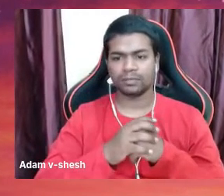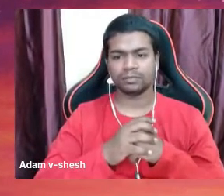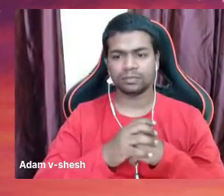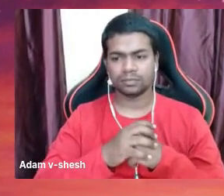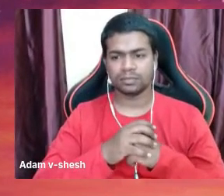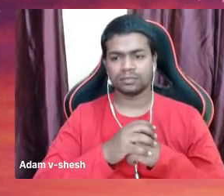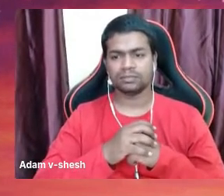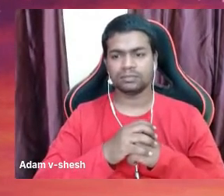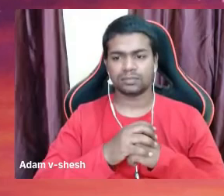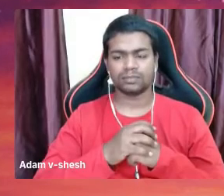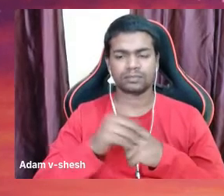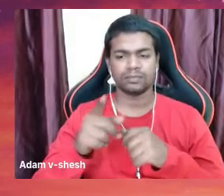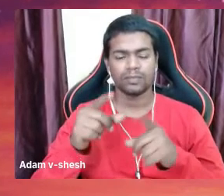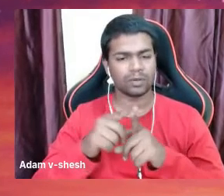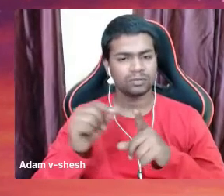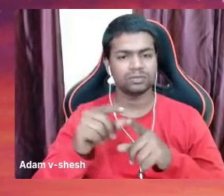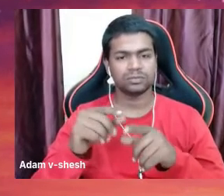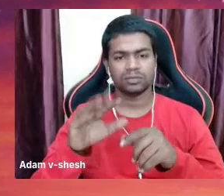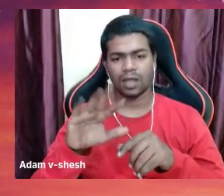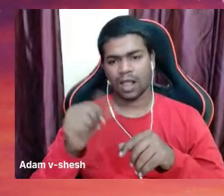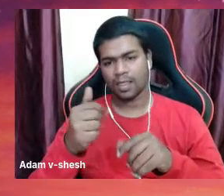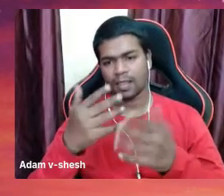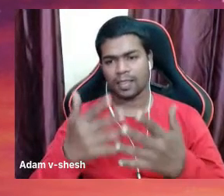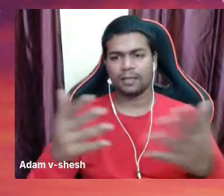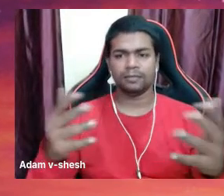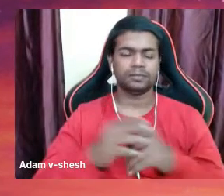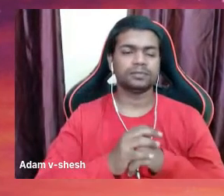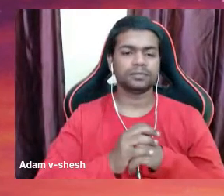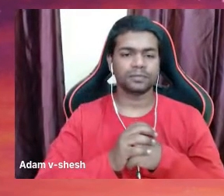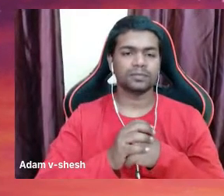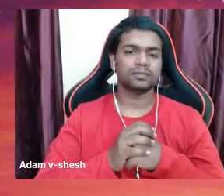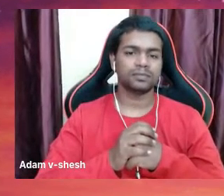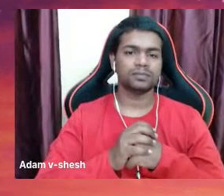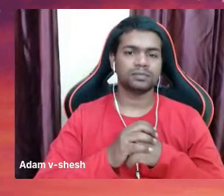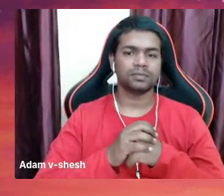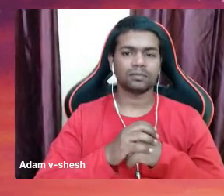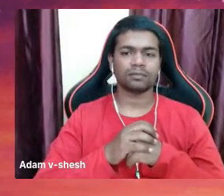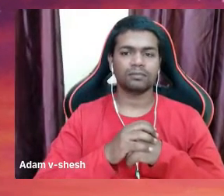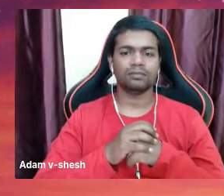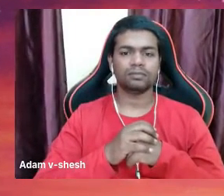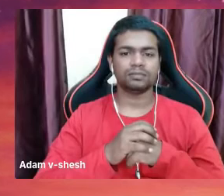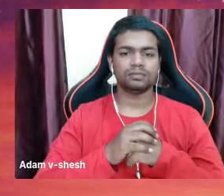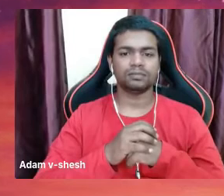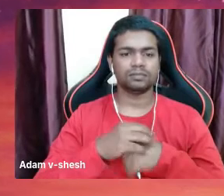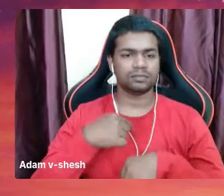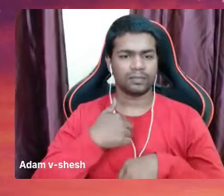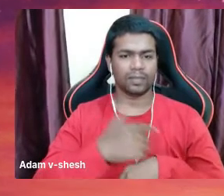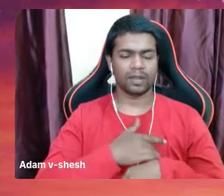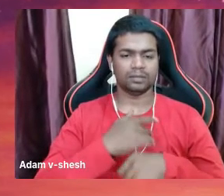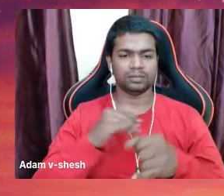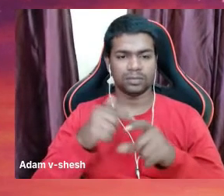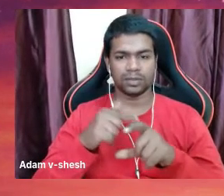competitors, but actually doing five other things also. So they are not becoming excellent at any one thing. So I feel as an